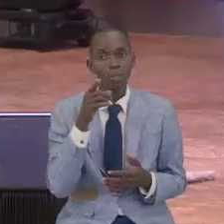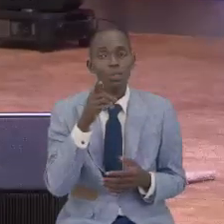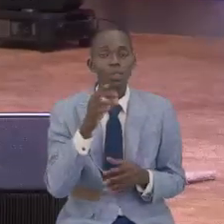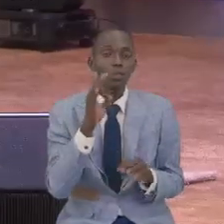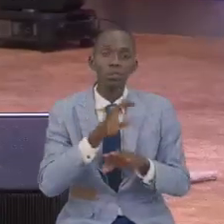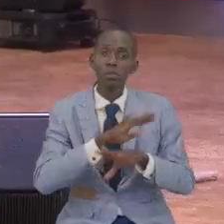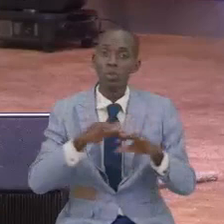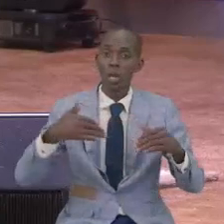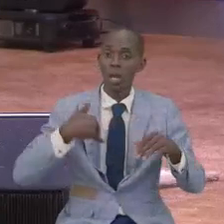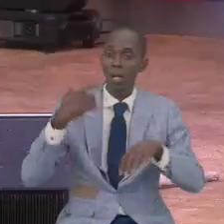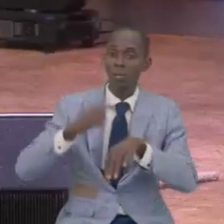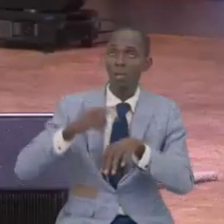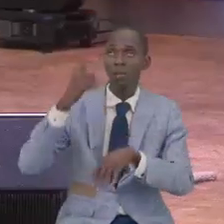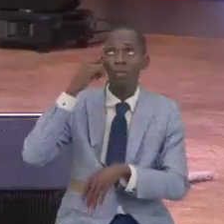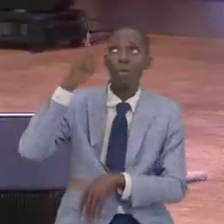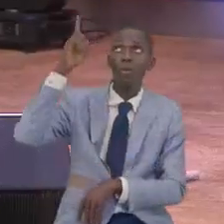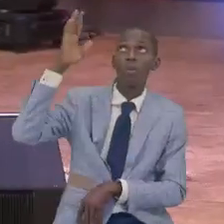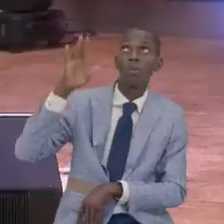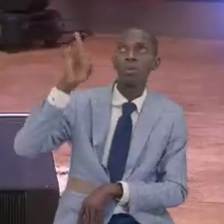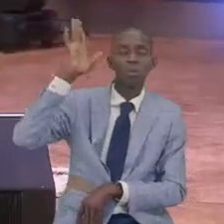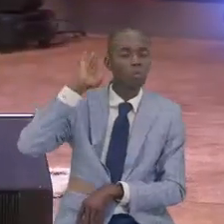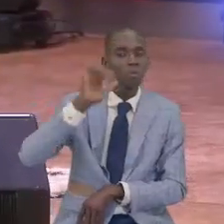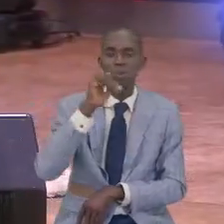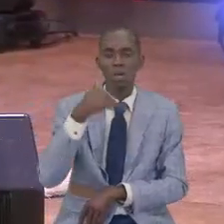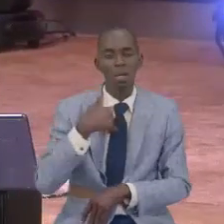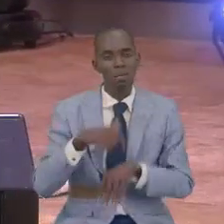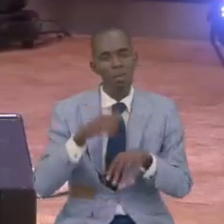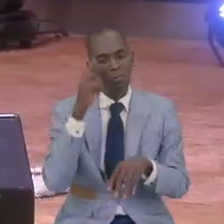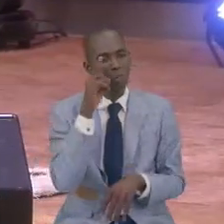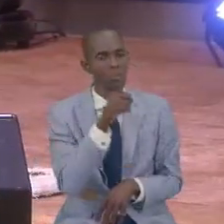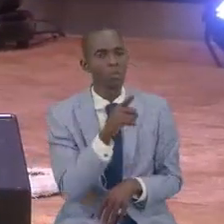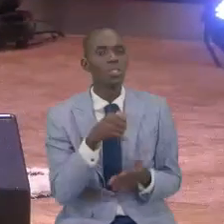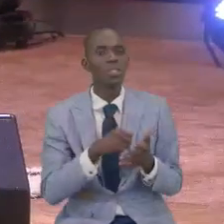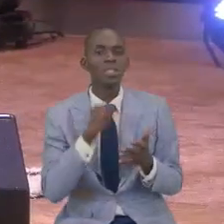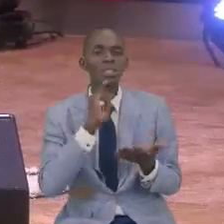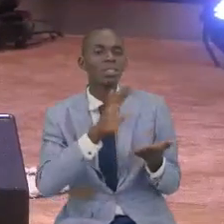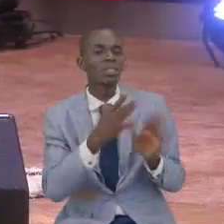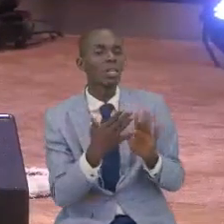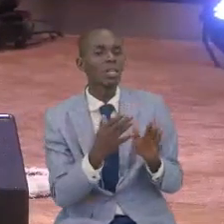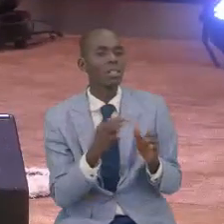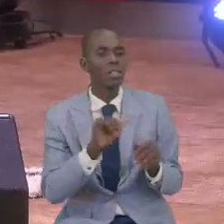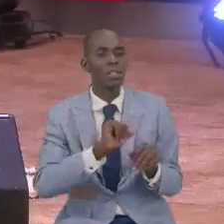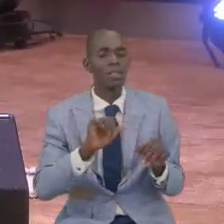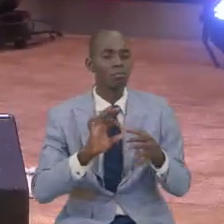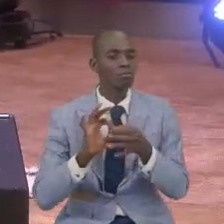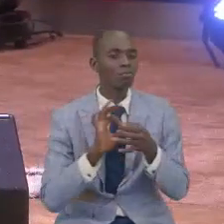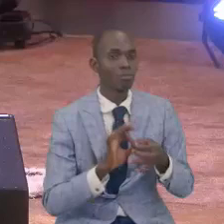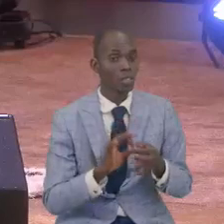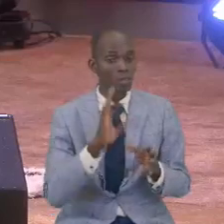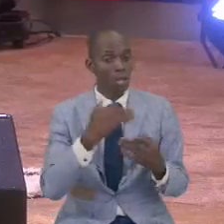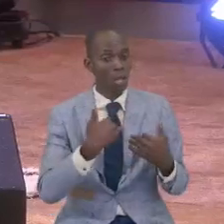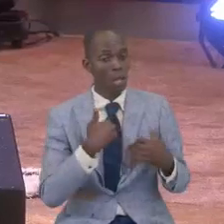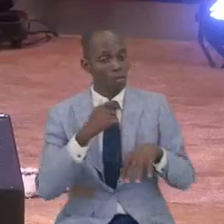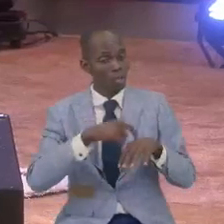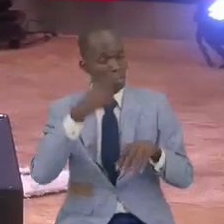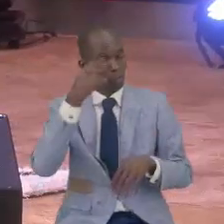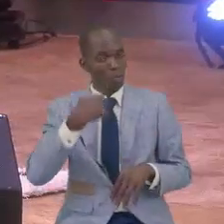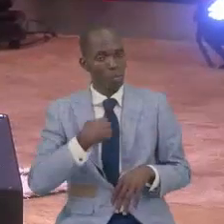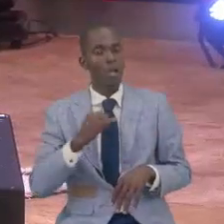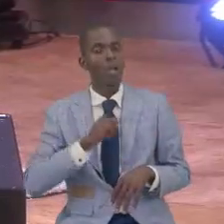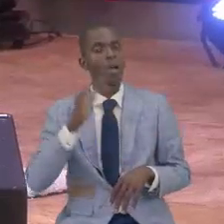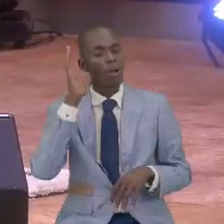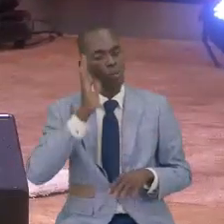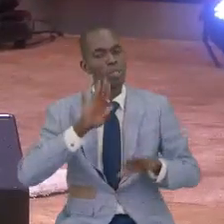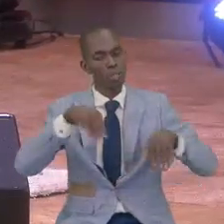for you. It's a relationship. If you have time for me, I have time for you. If you have time with